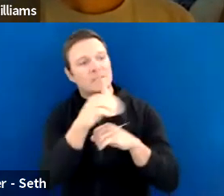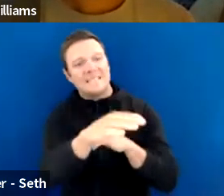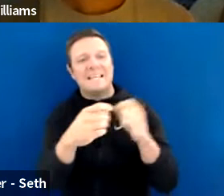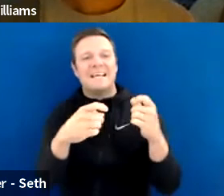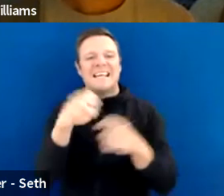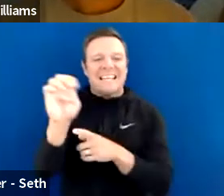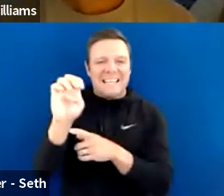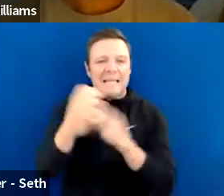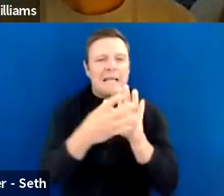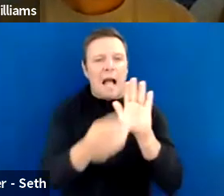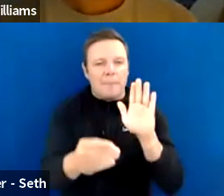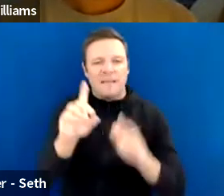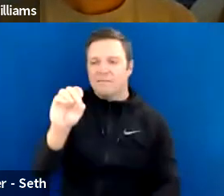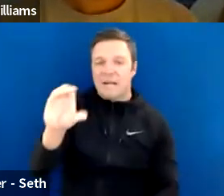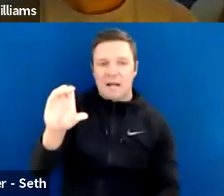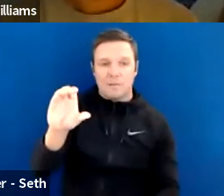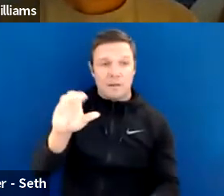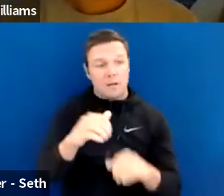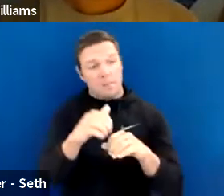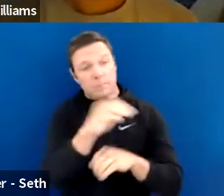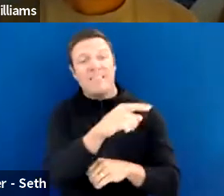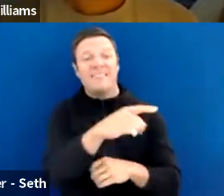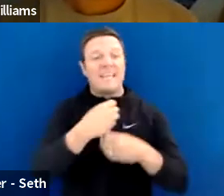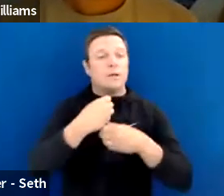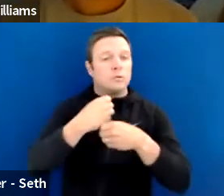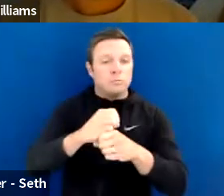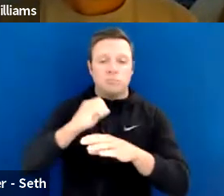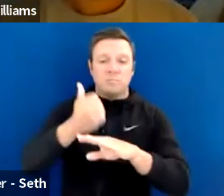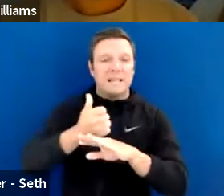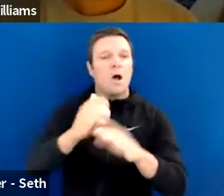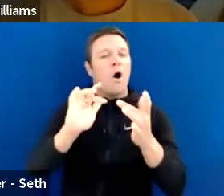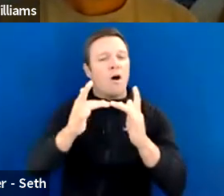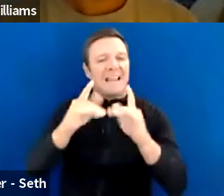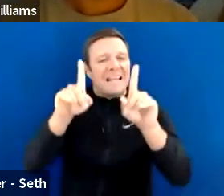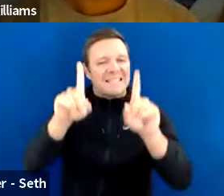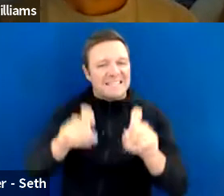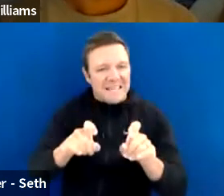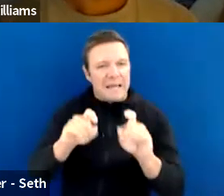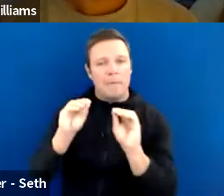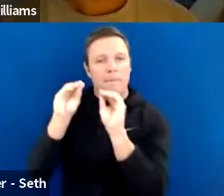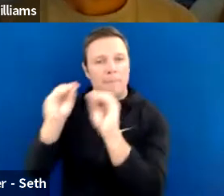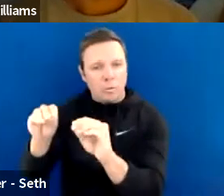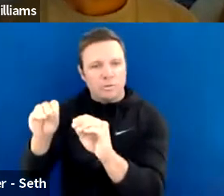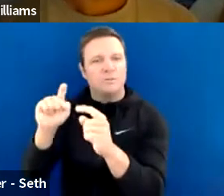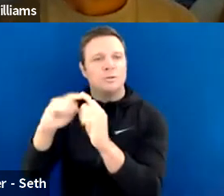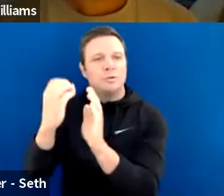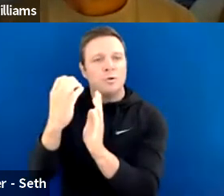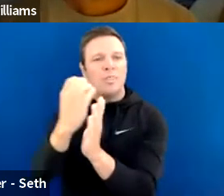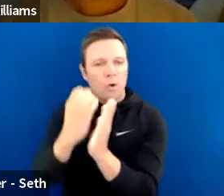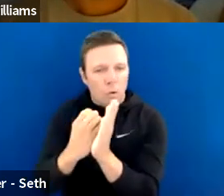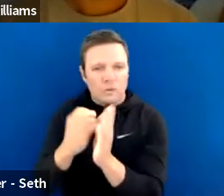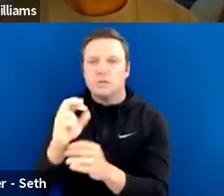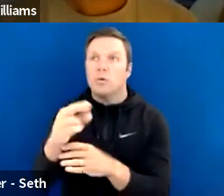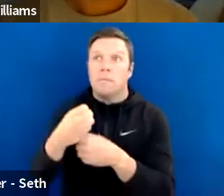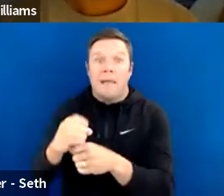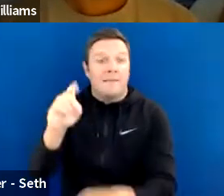document and have them either create an online exam, put it into our course, or make our documents